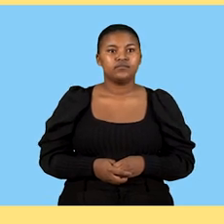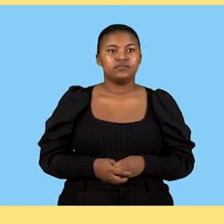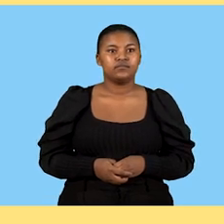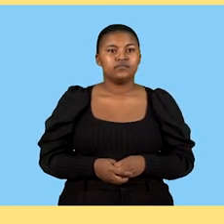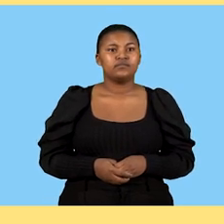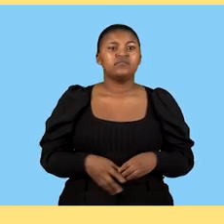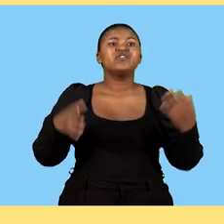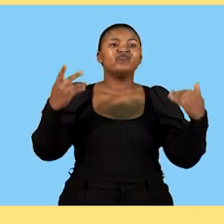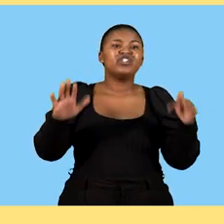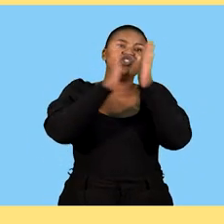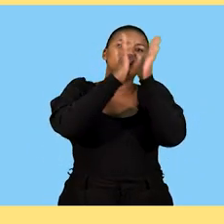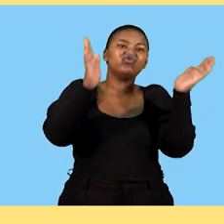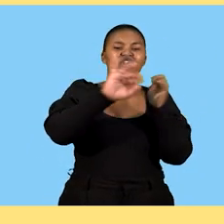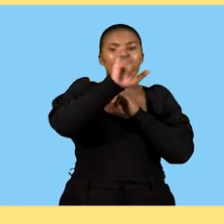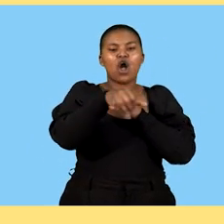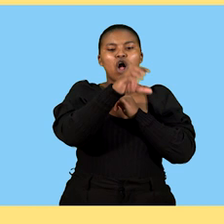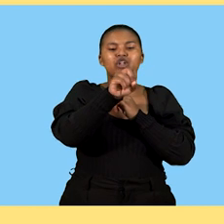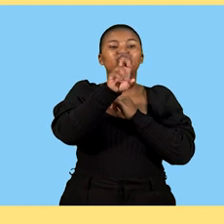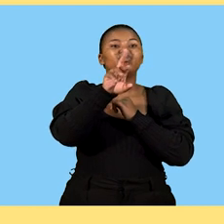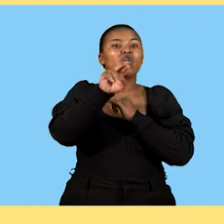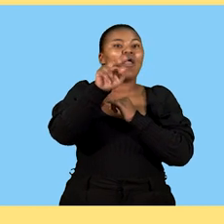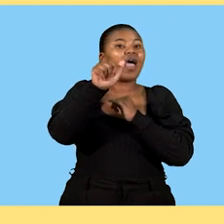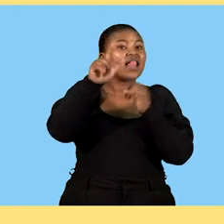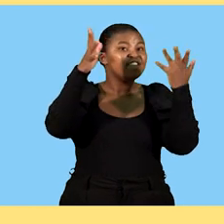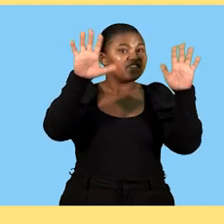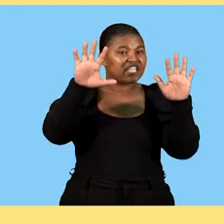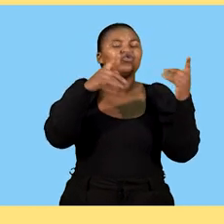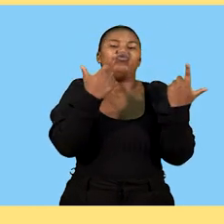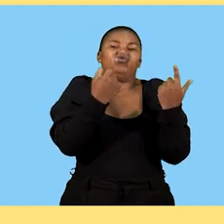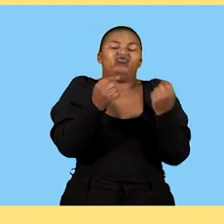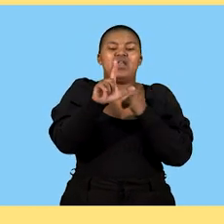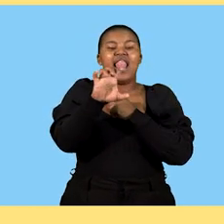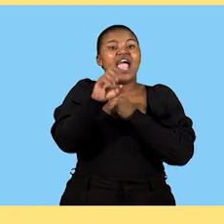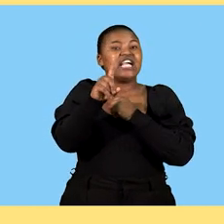accrued income, and then we credit rent income.